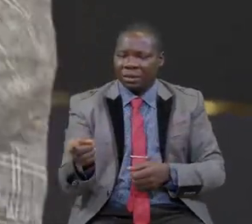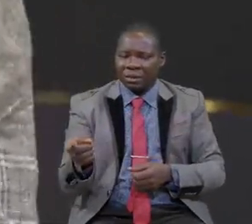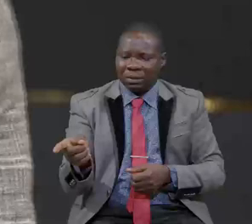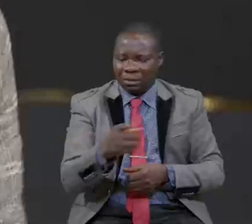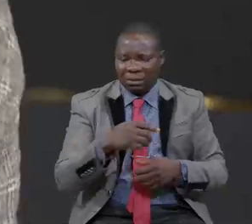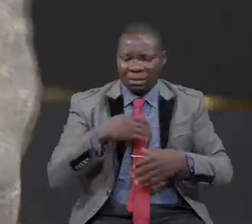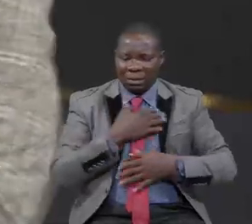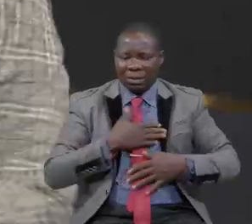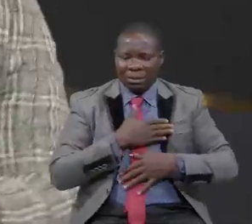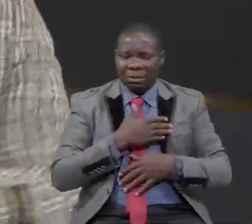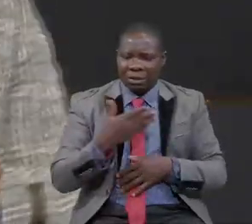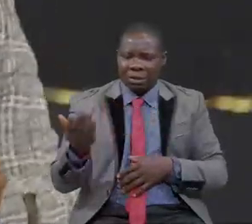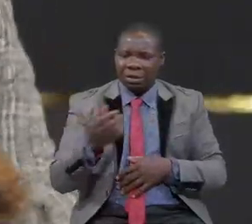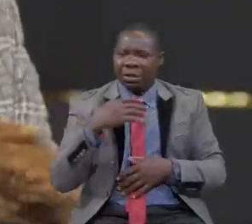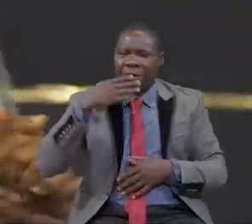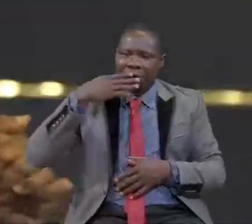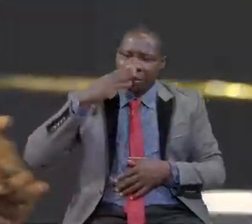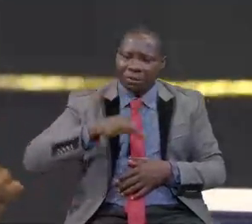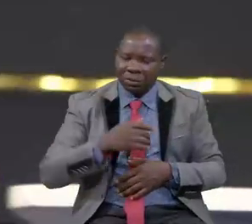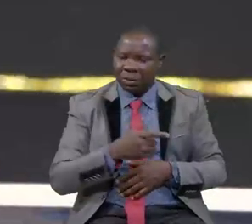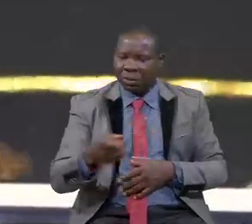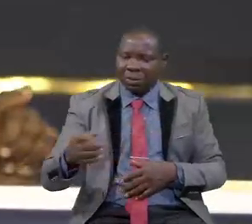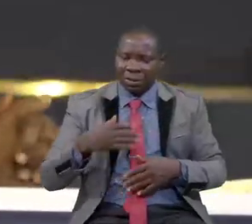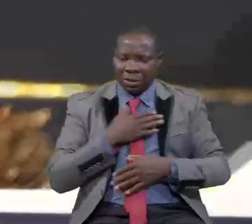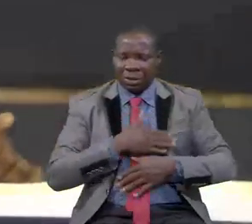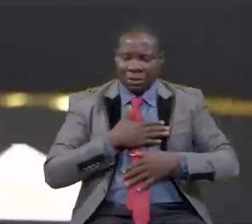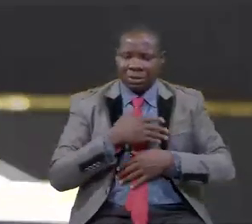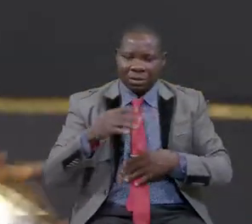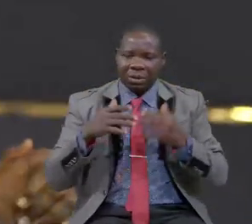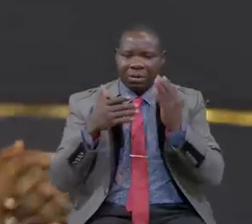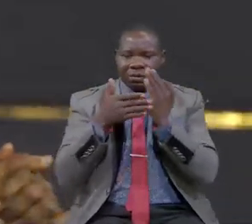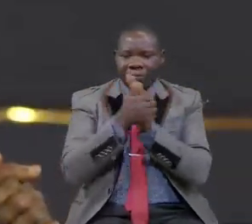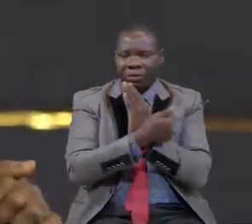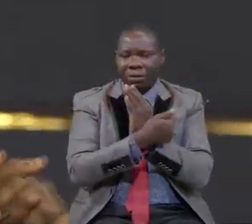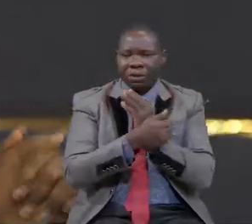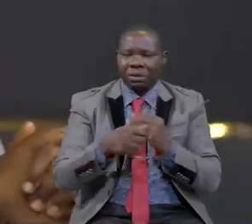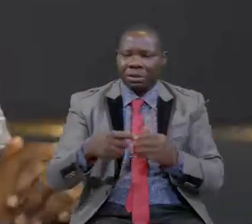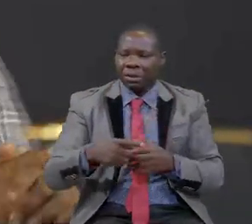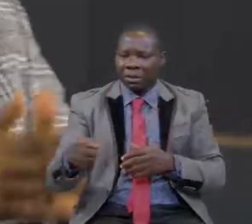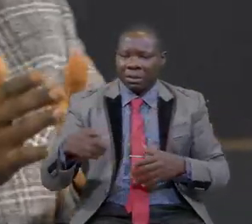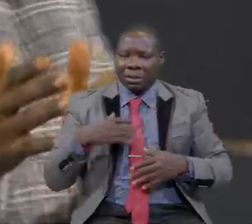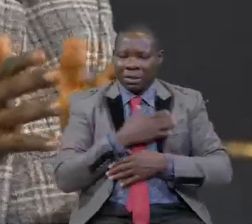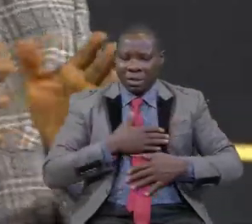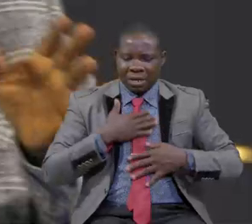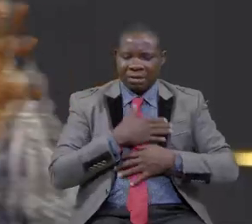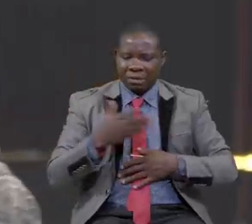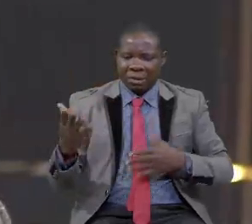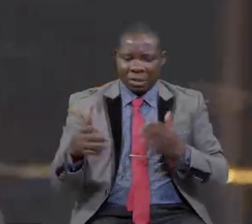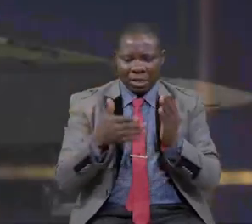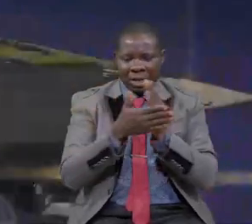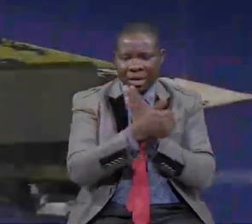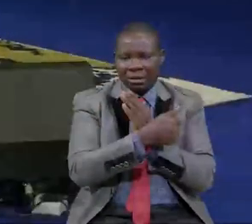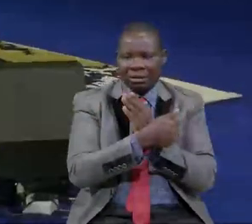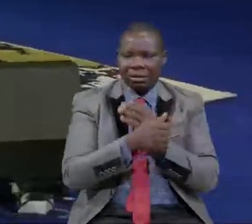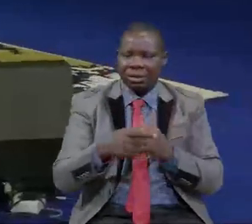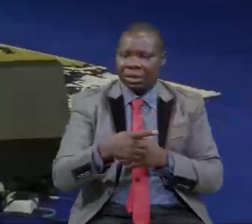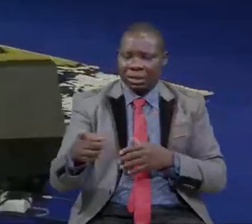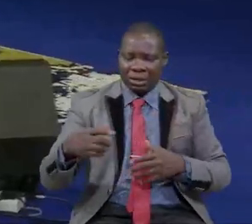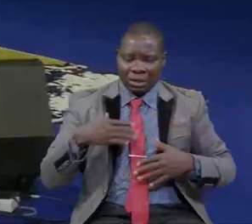They enjoy their fornication. They enjoy their adultery. They enjoy all